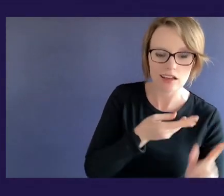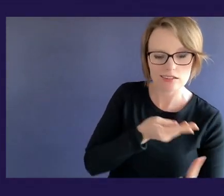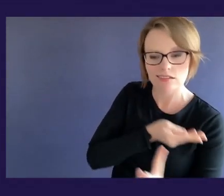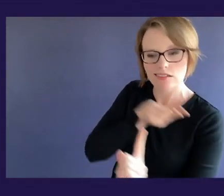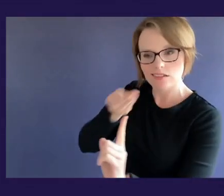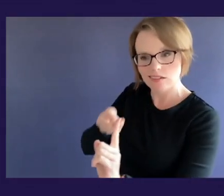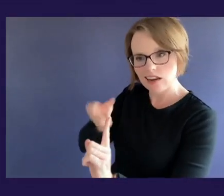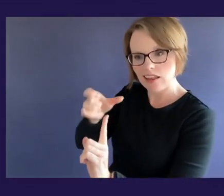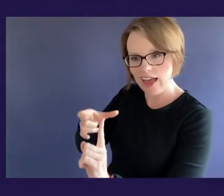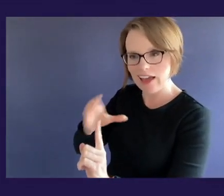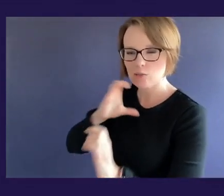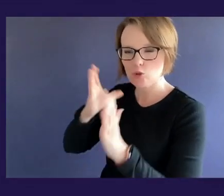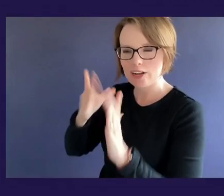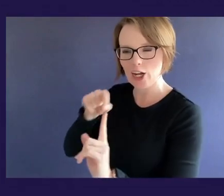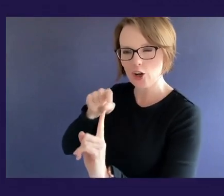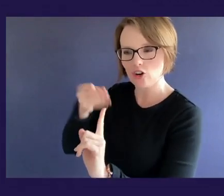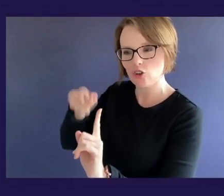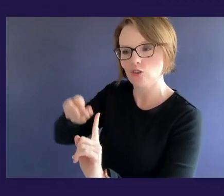and the